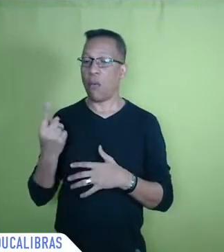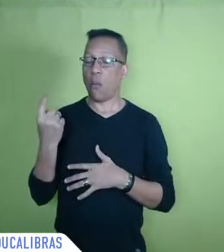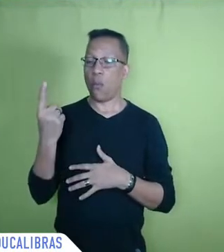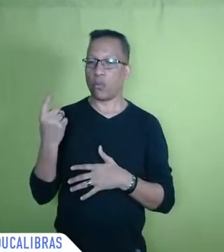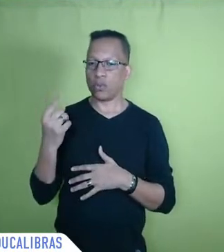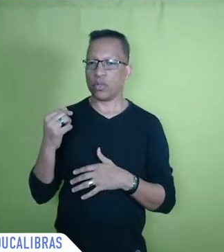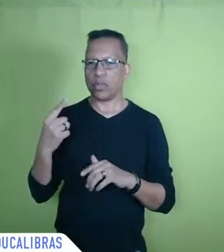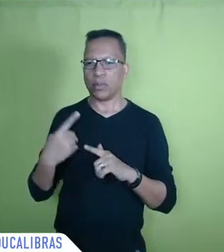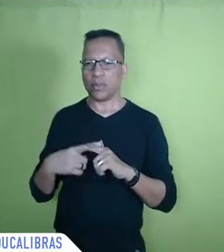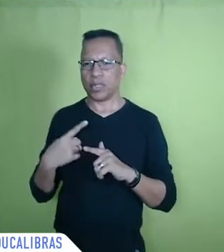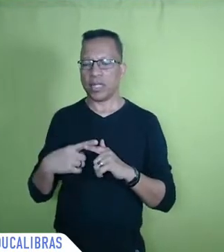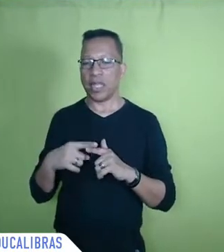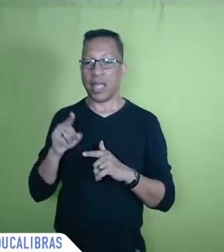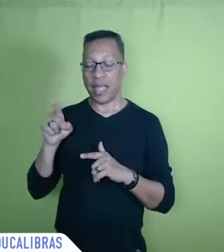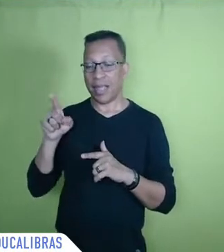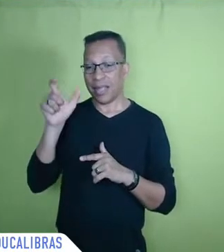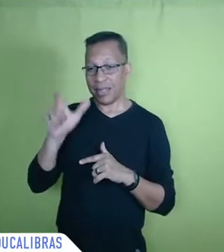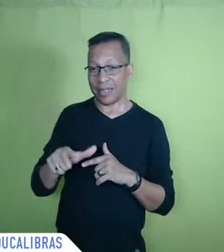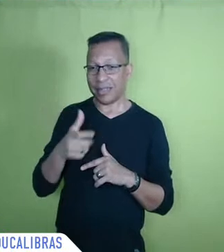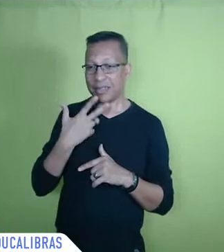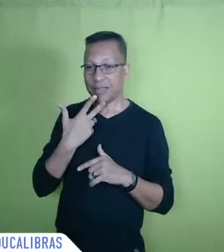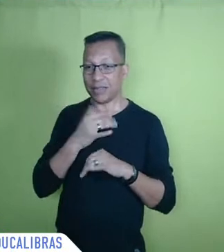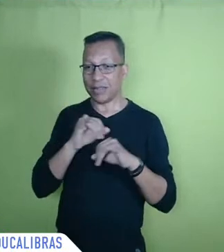own economic policy,